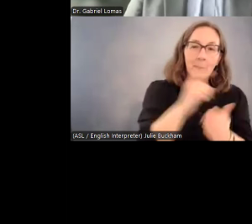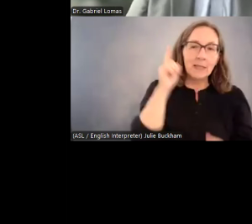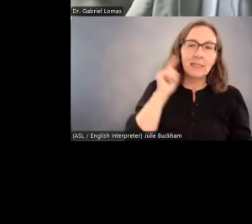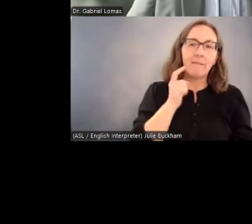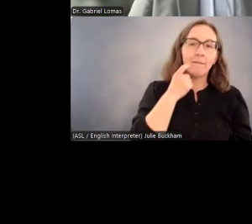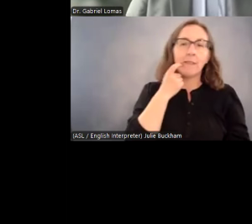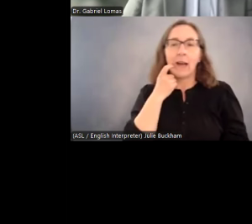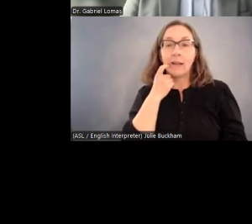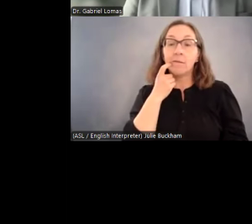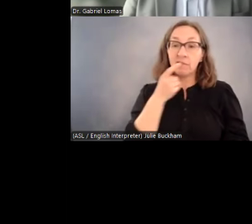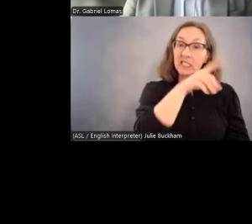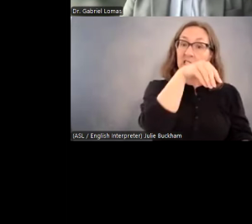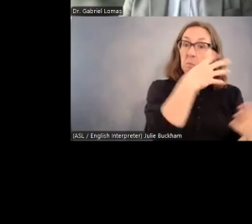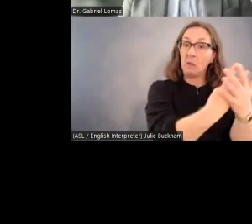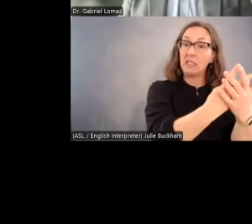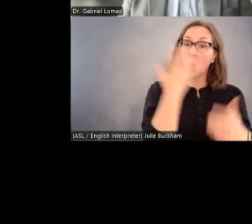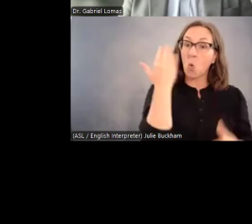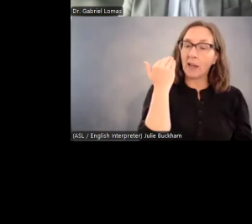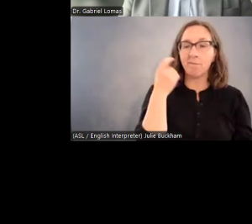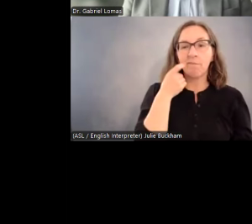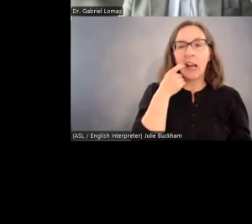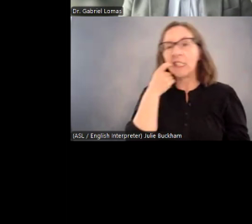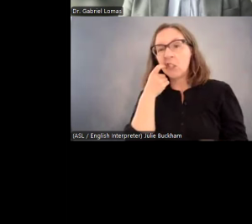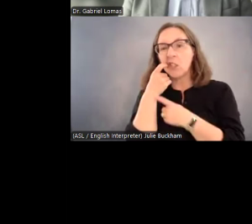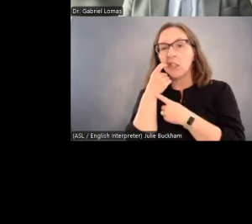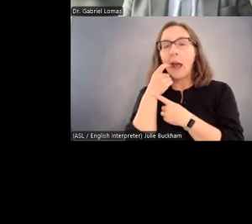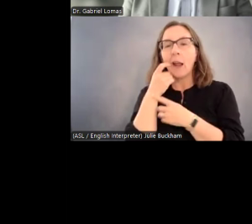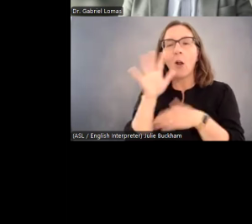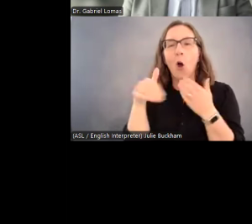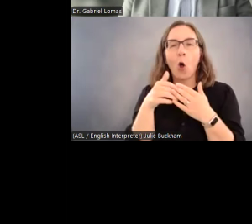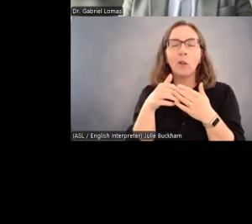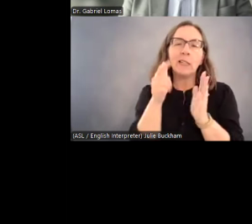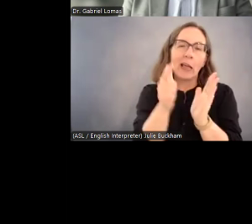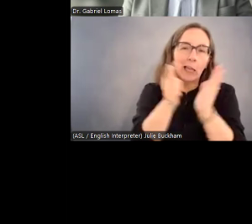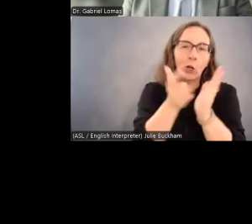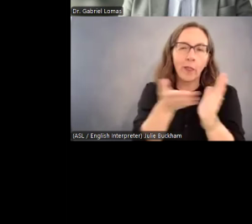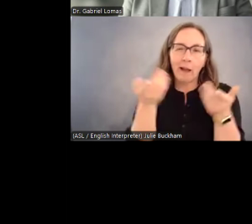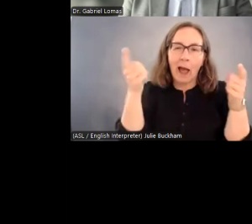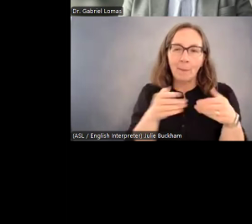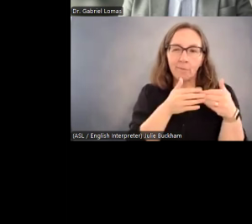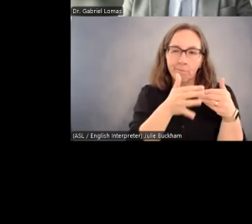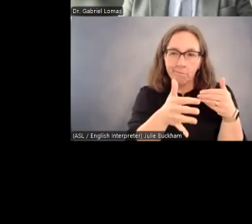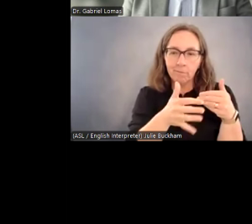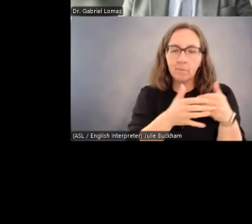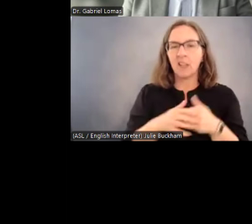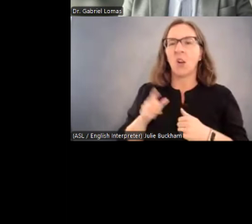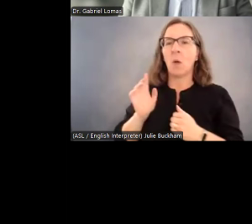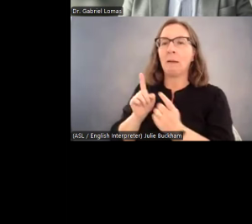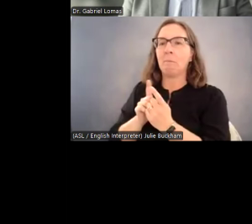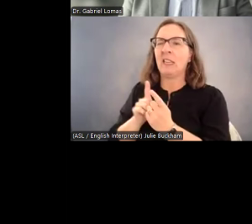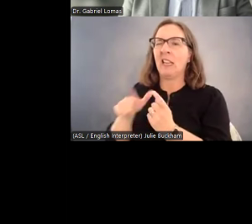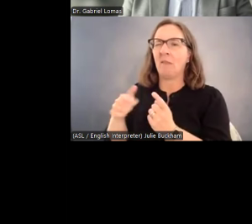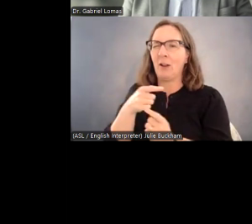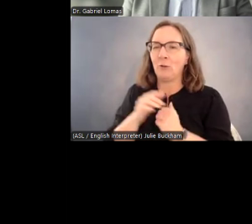of his addiction and the illegal activities he did because of that, and we'll be meeting him a little later on. Next slide.